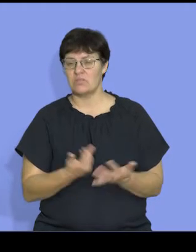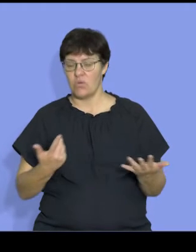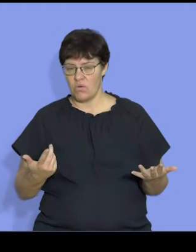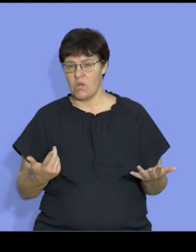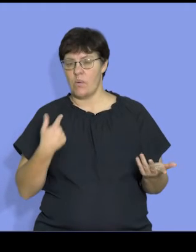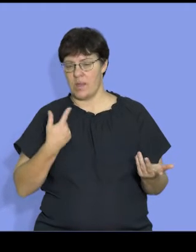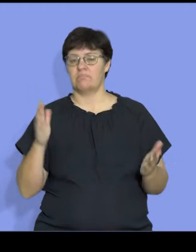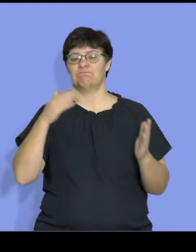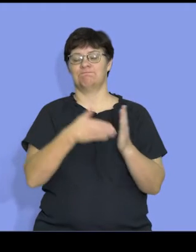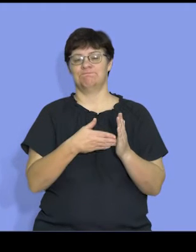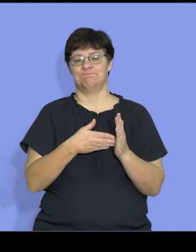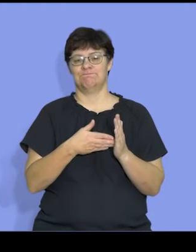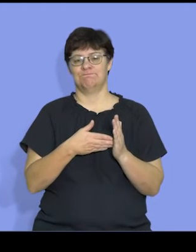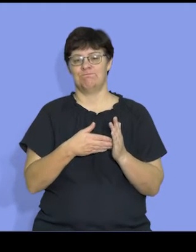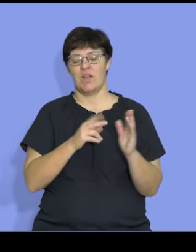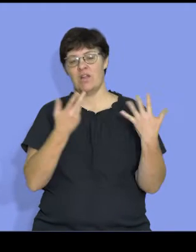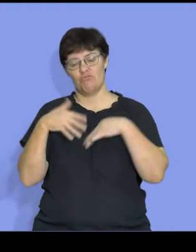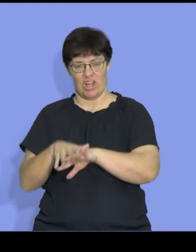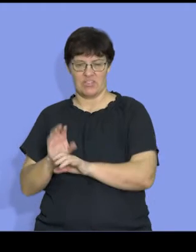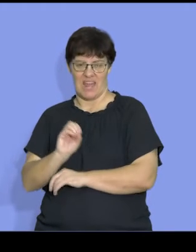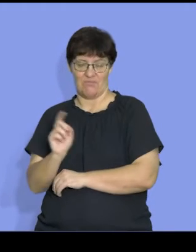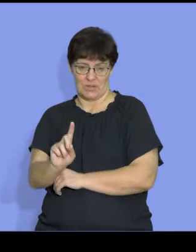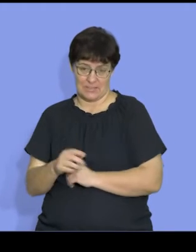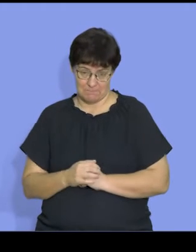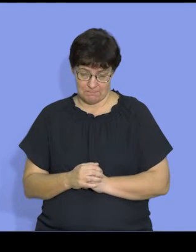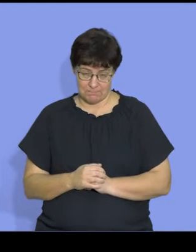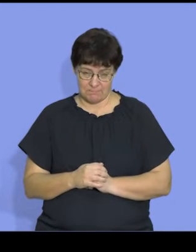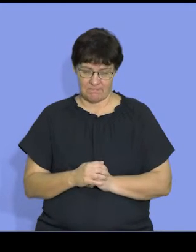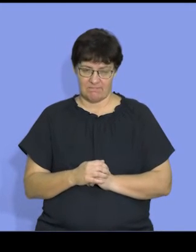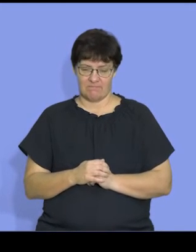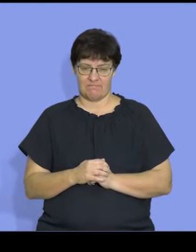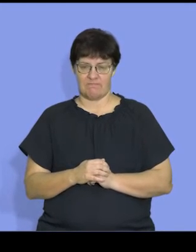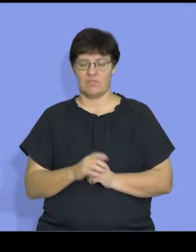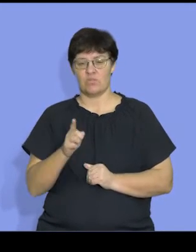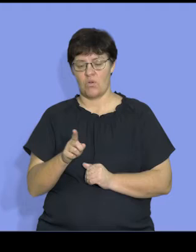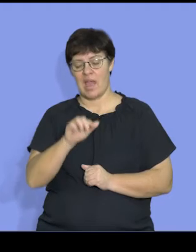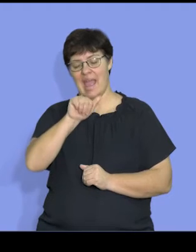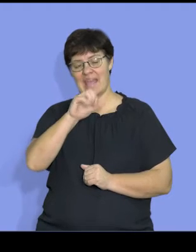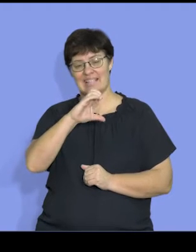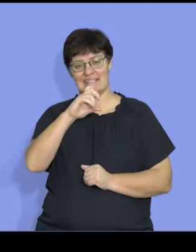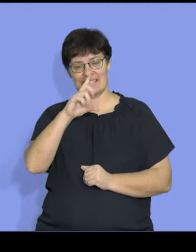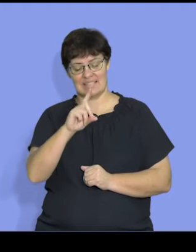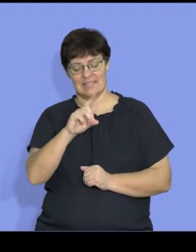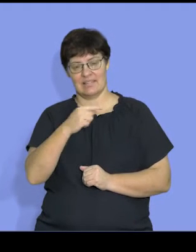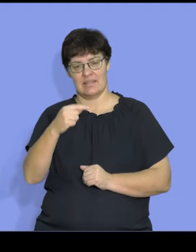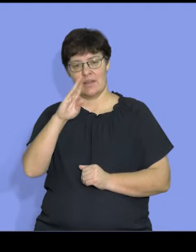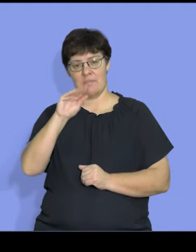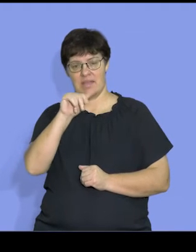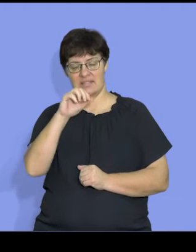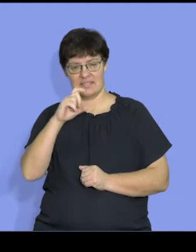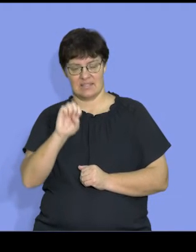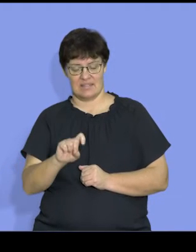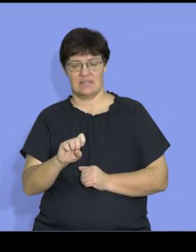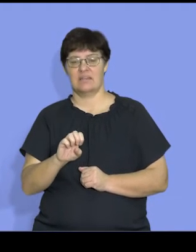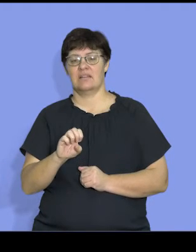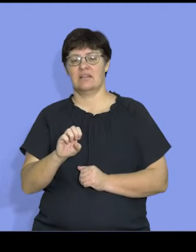arrive at the type of reaction. So this is typically an acid-base type of a reaction.